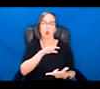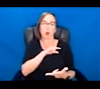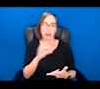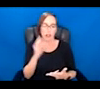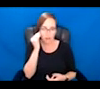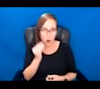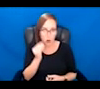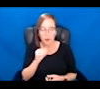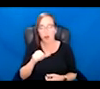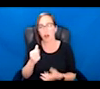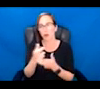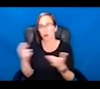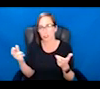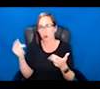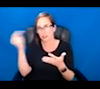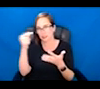resources to which we have